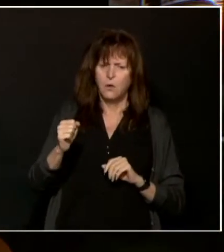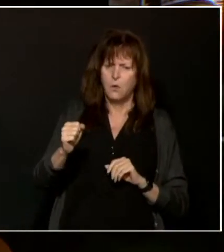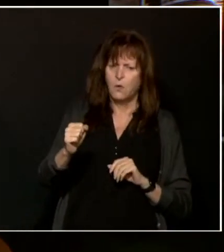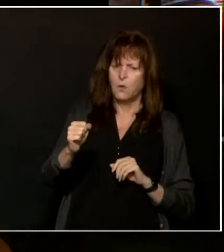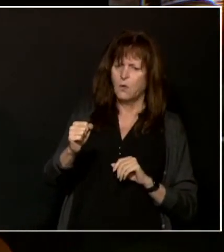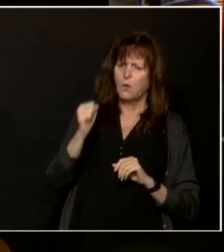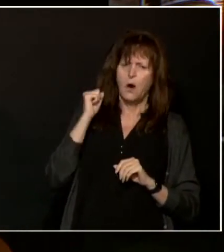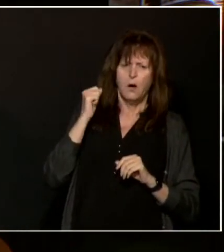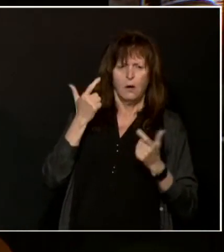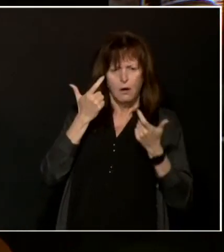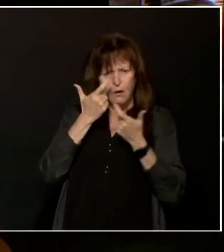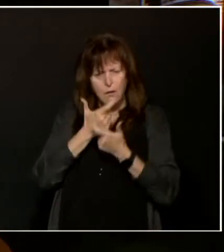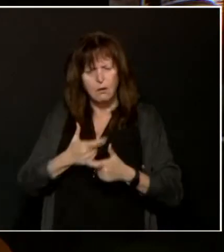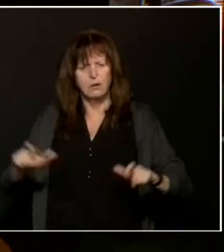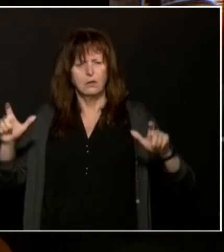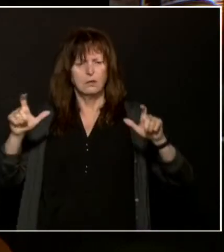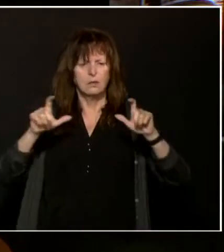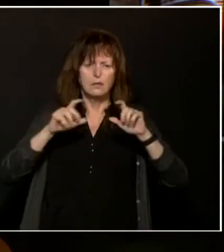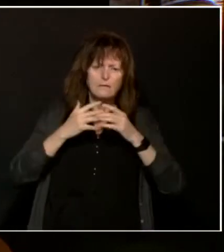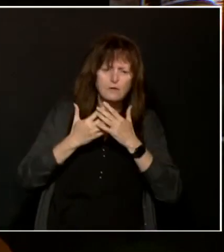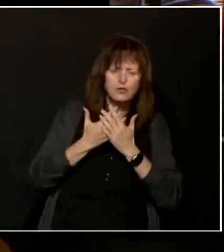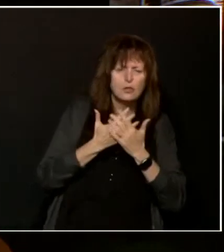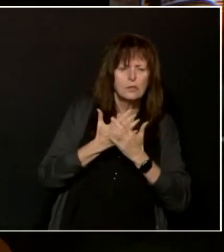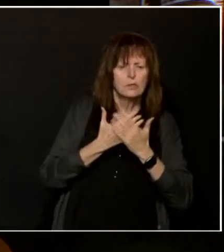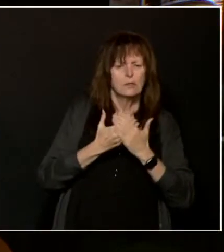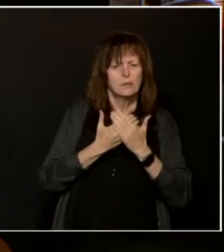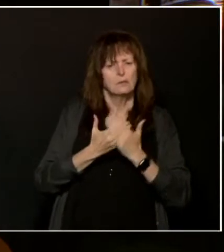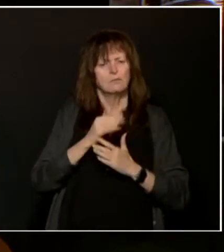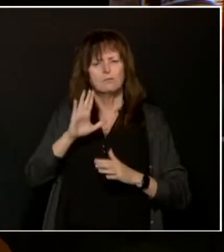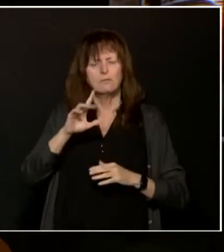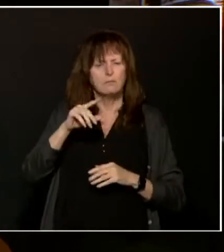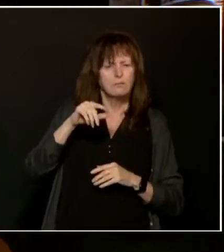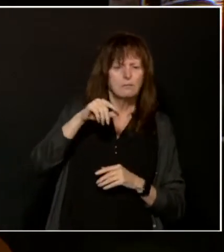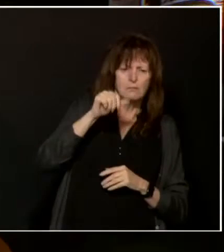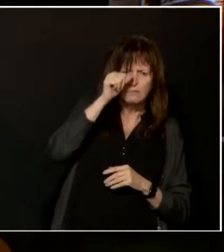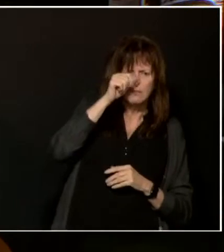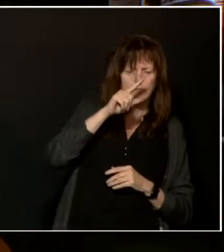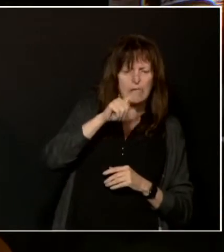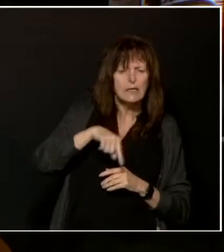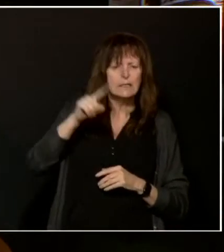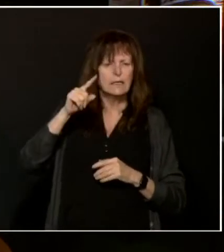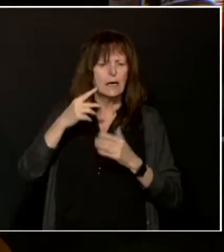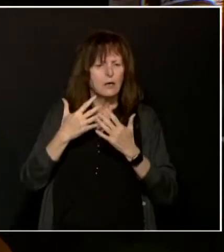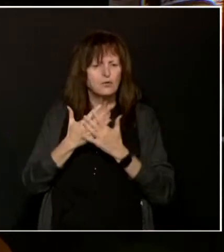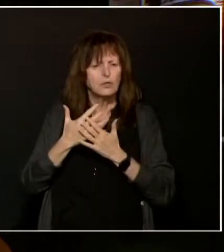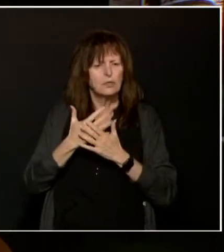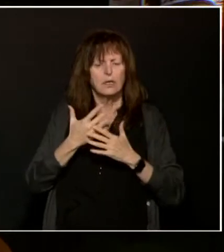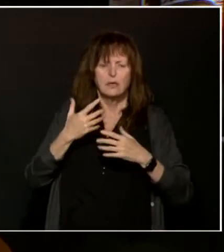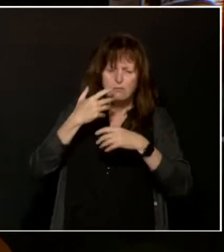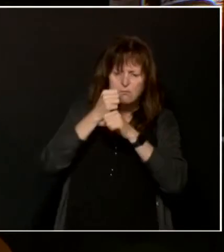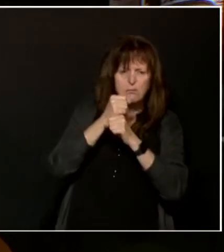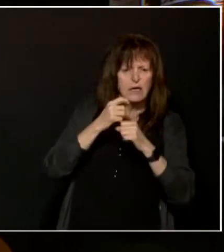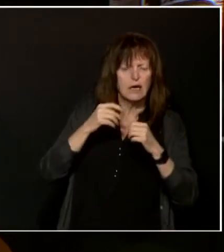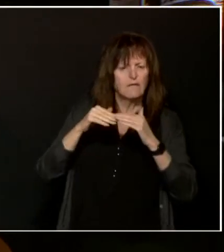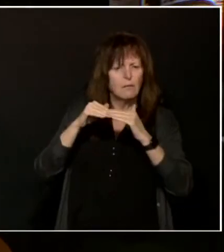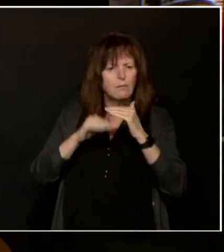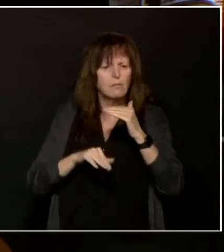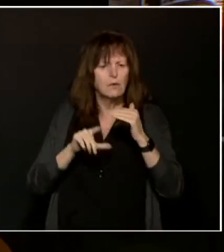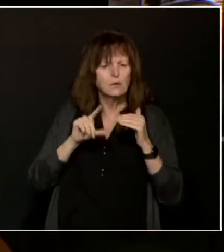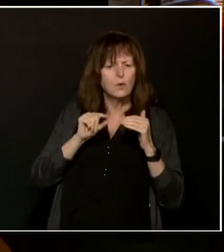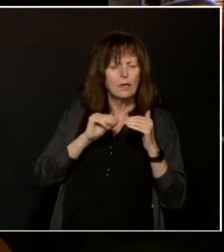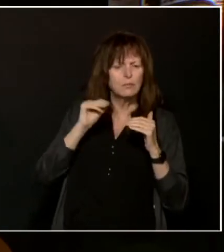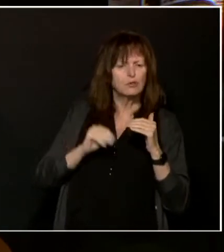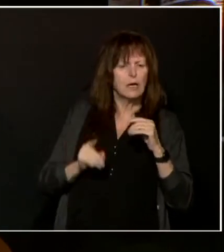variant and instead will rely only on whole genomic sequencing of less than 20% of positive samples. Why is this variant being